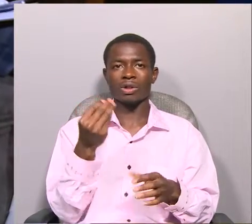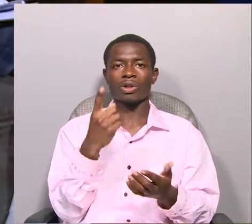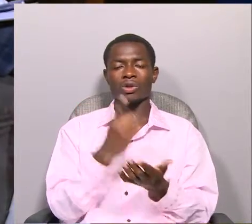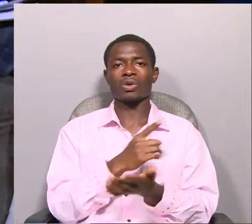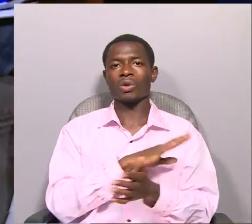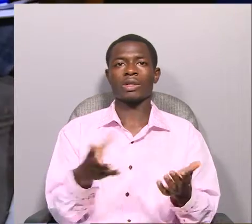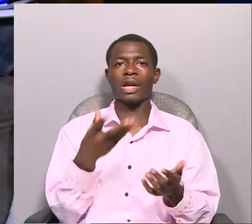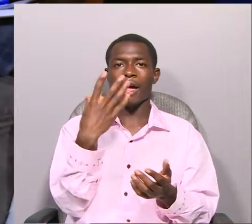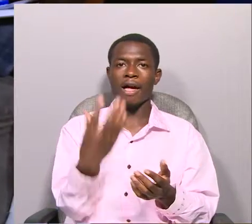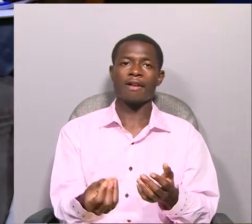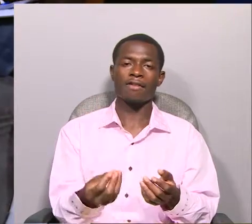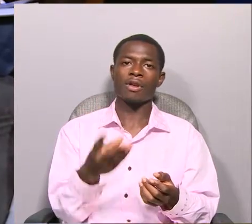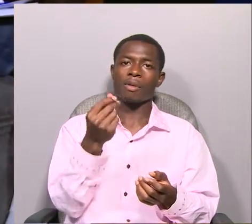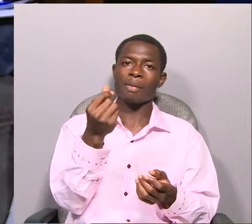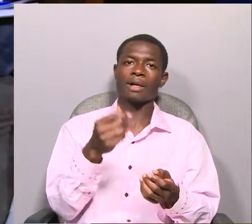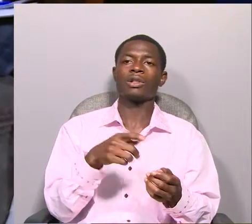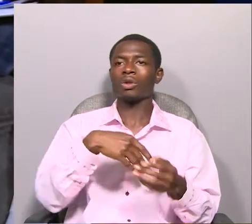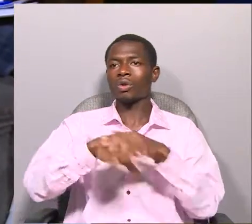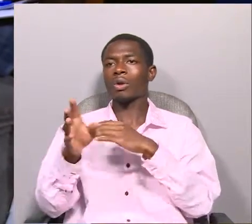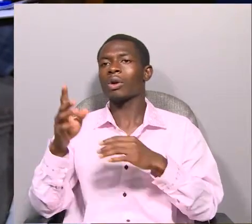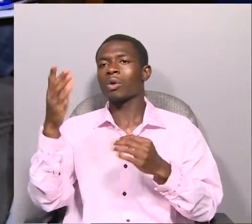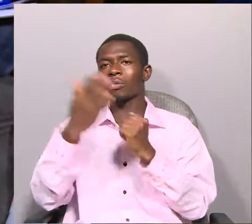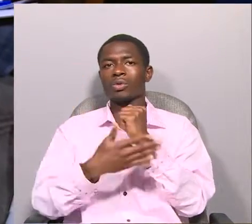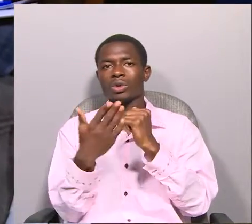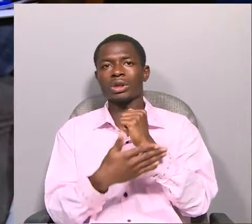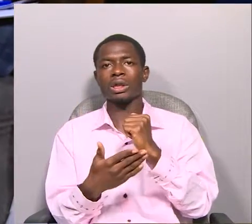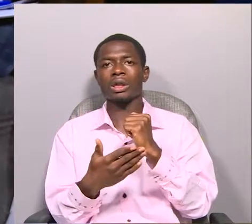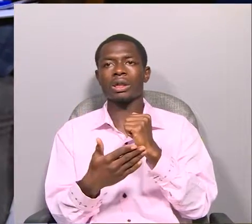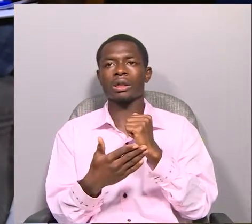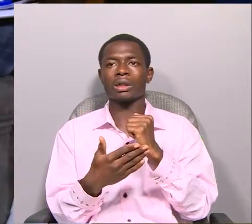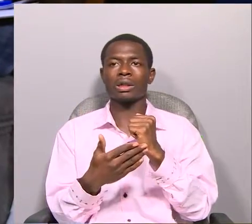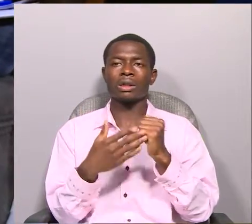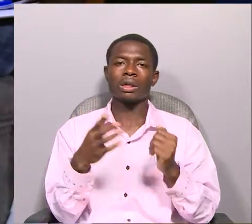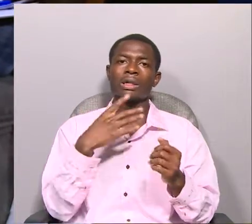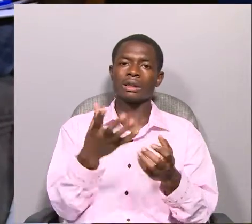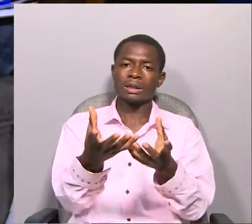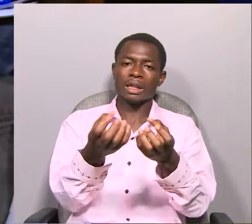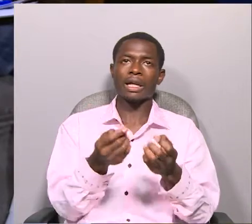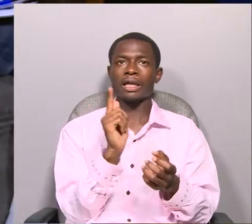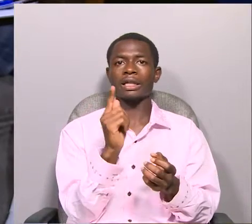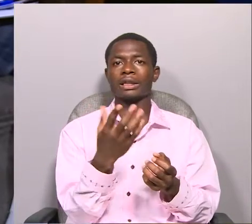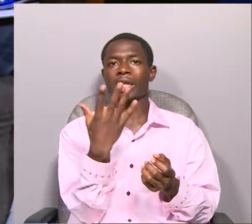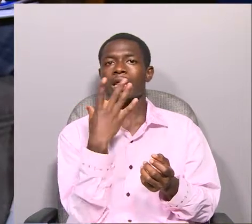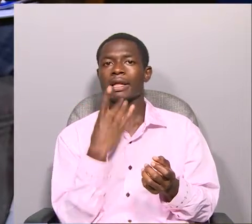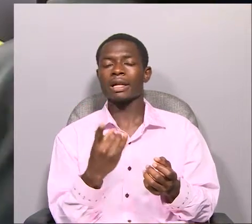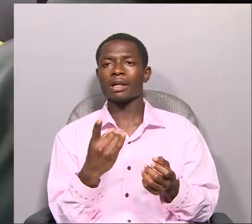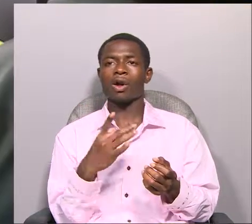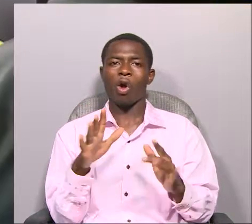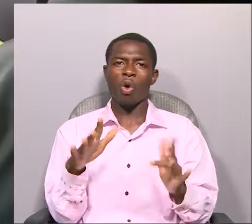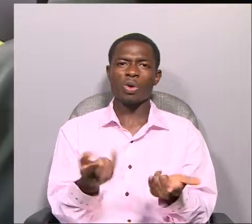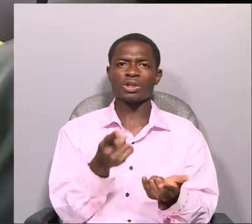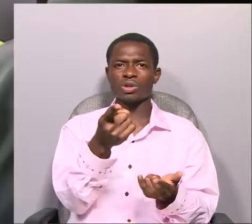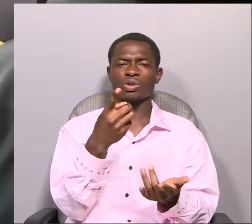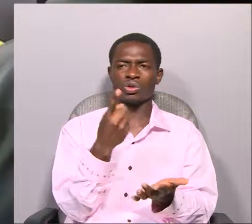do not have the funds to travel to and from the rural areas to carry out these campaigns. What is the